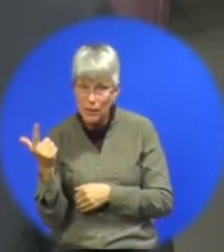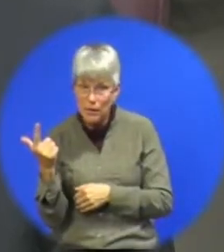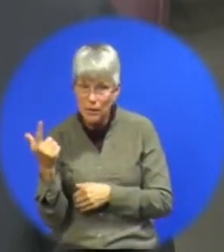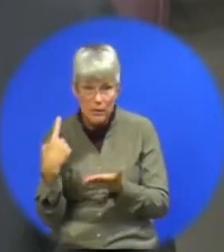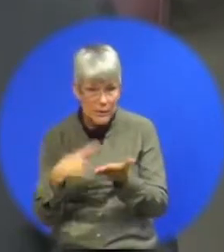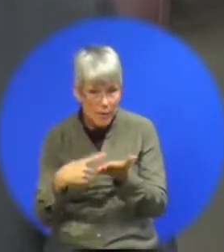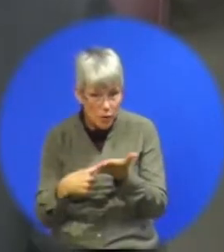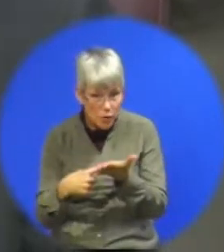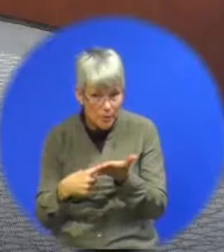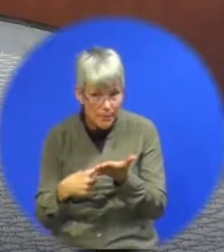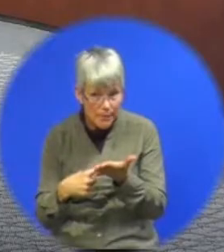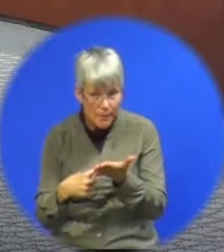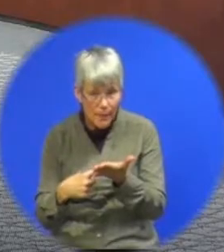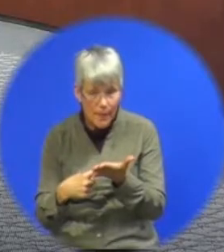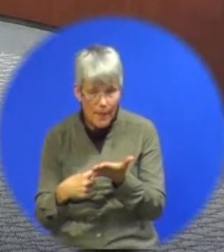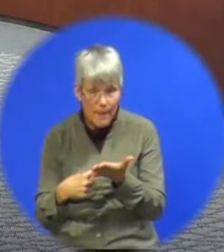discussion?